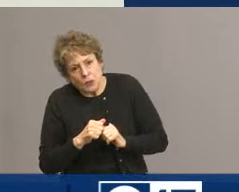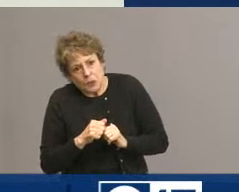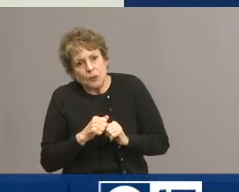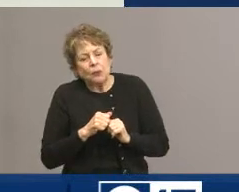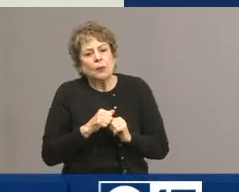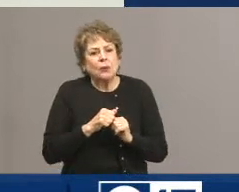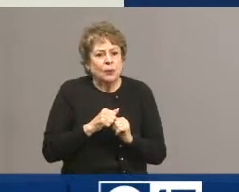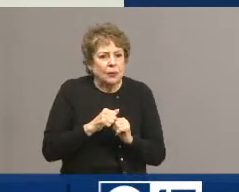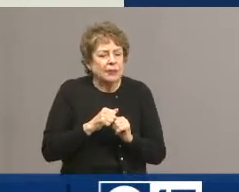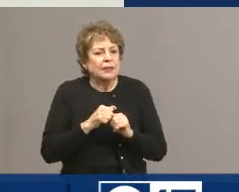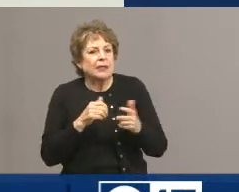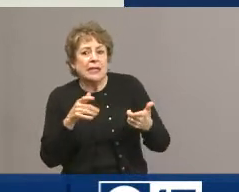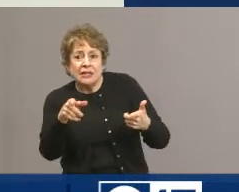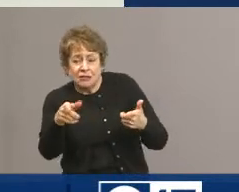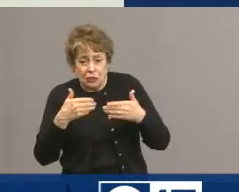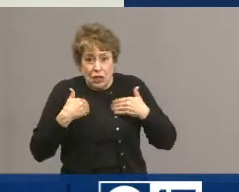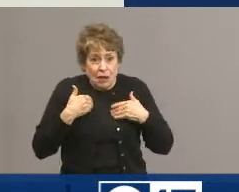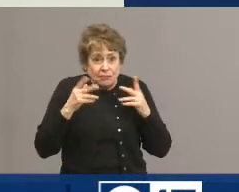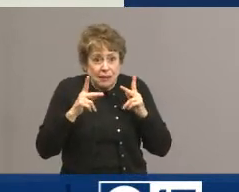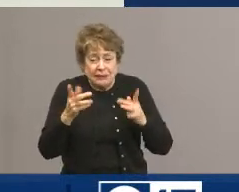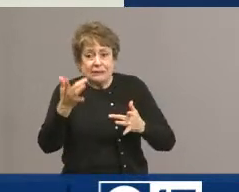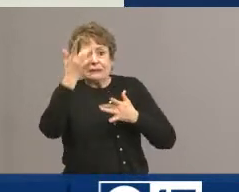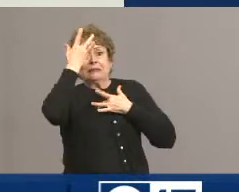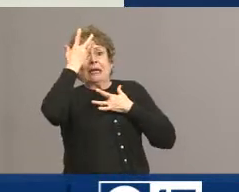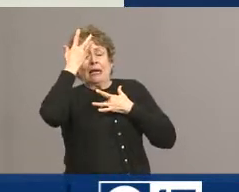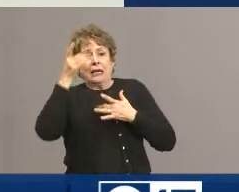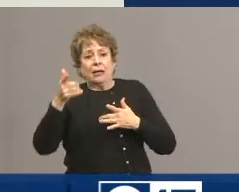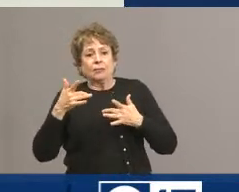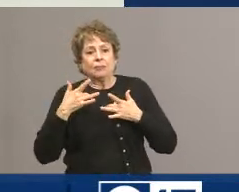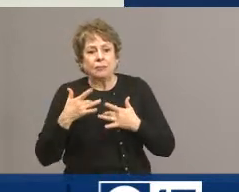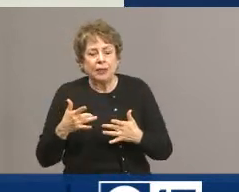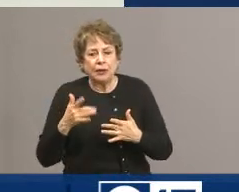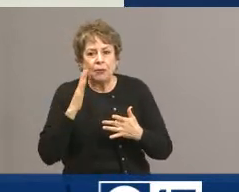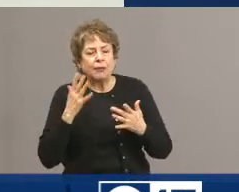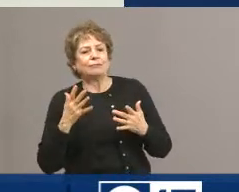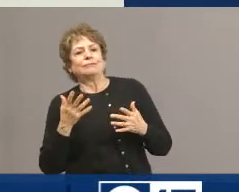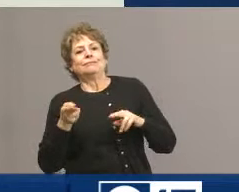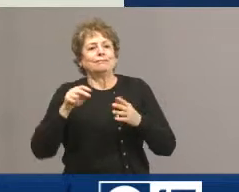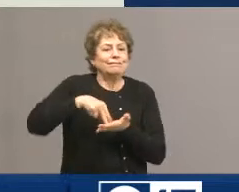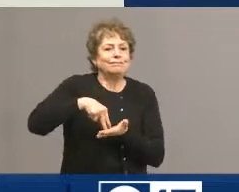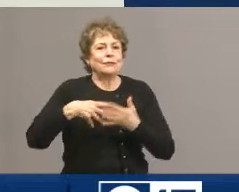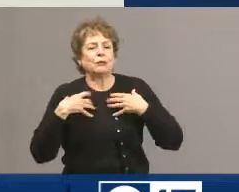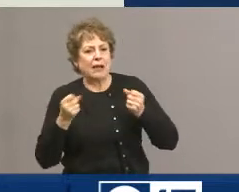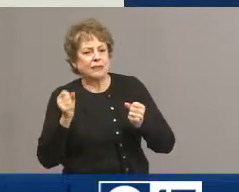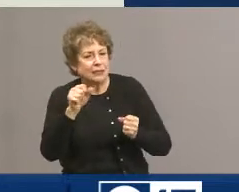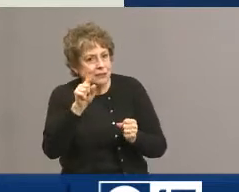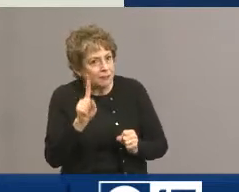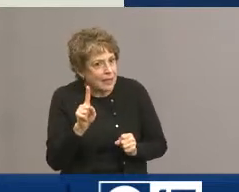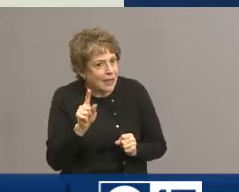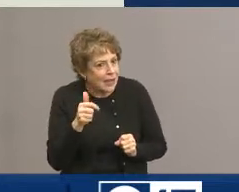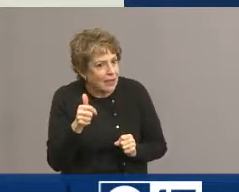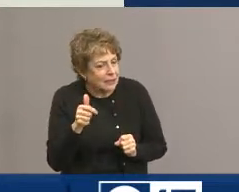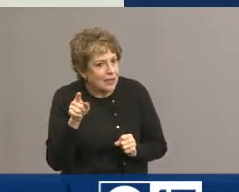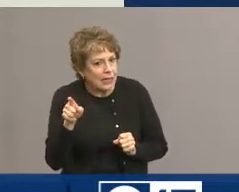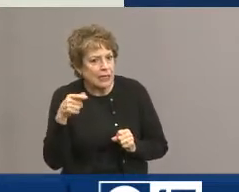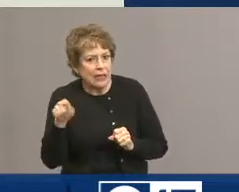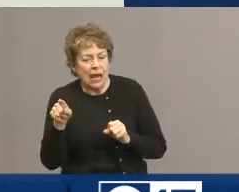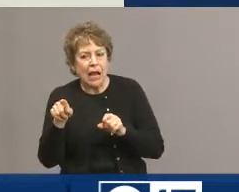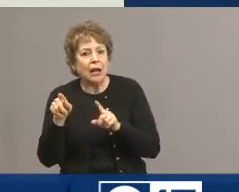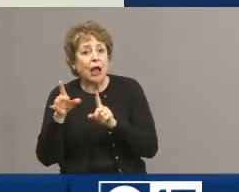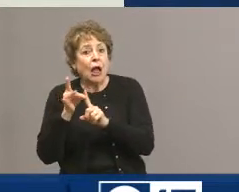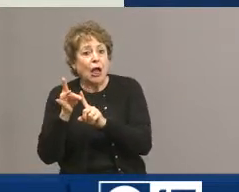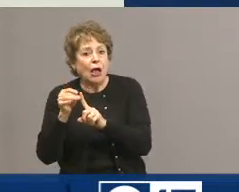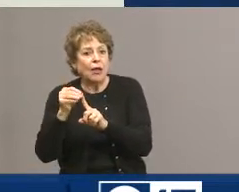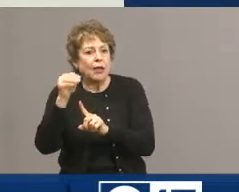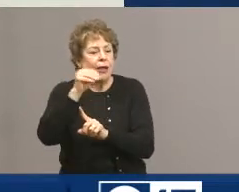are going to recover. But they can also share it with mom or dad or grandma or grandfather, and